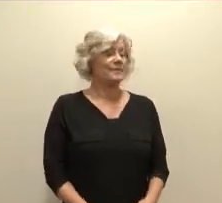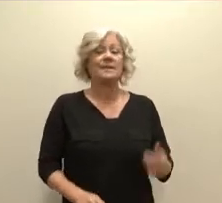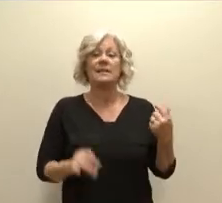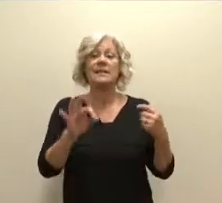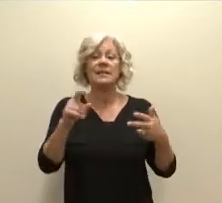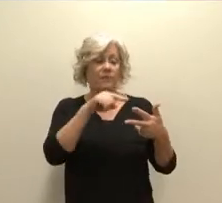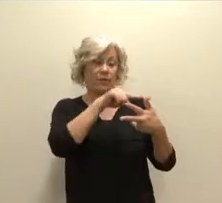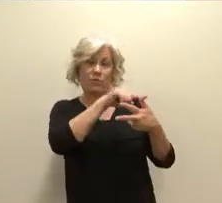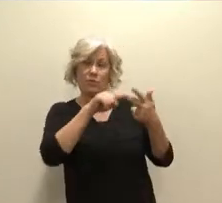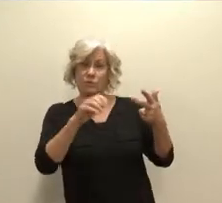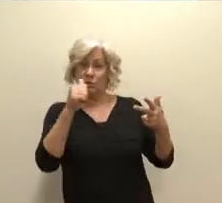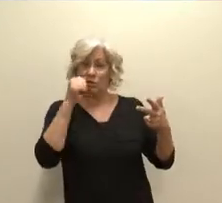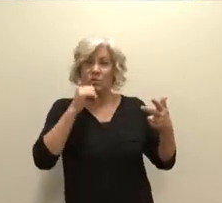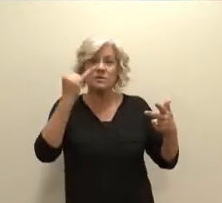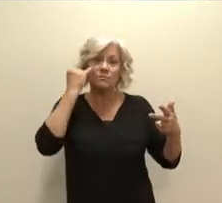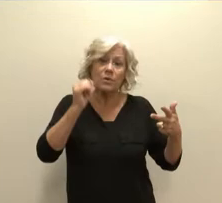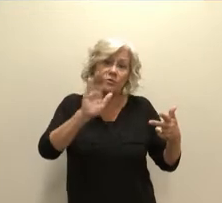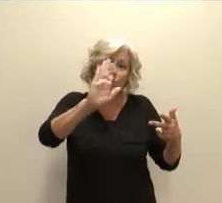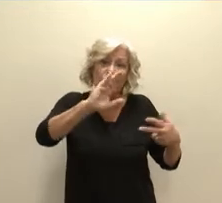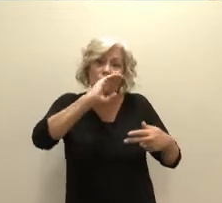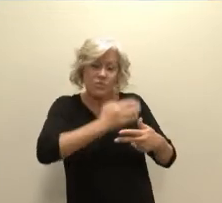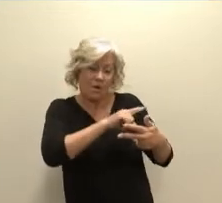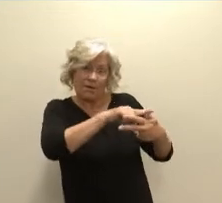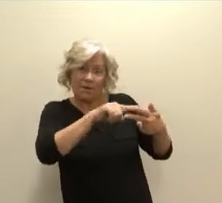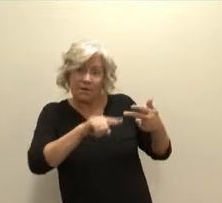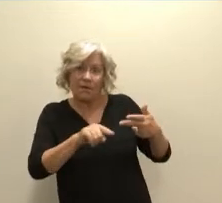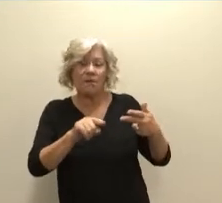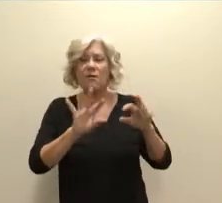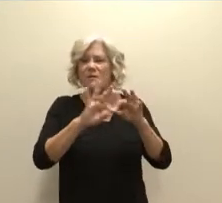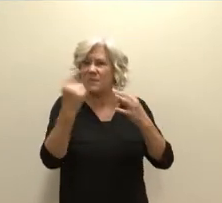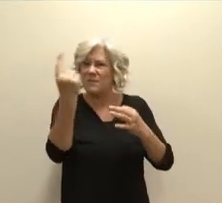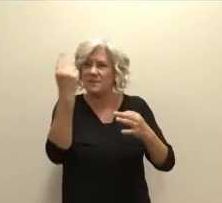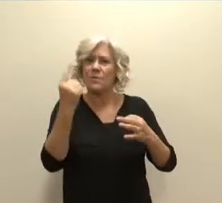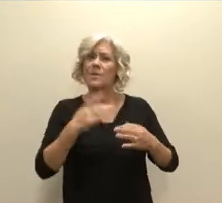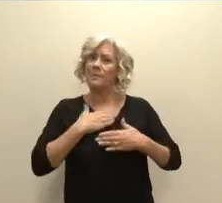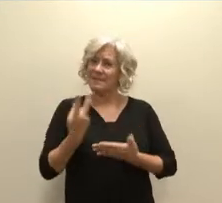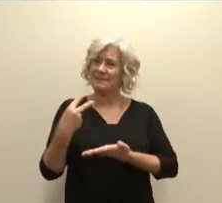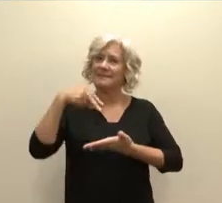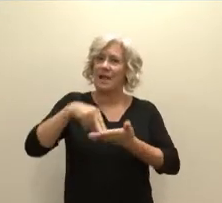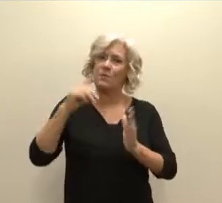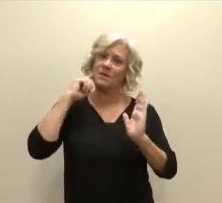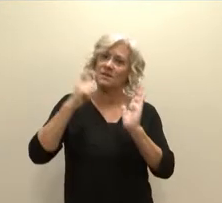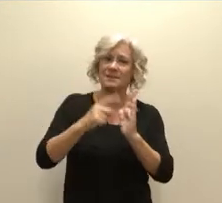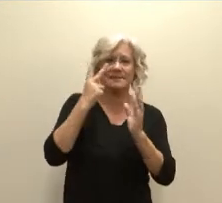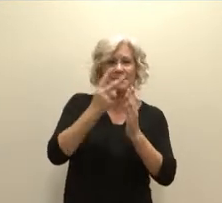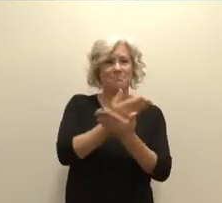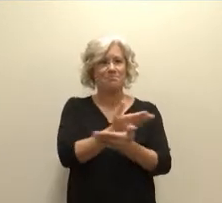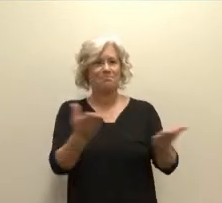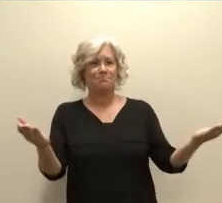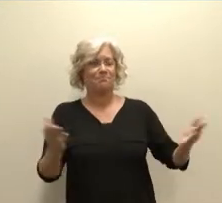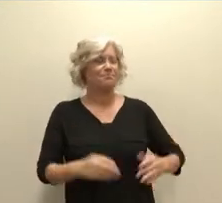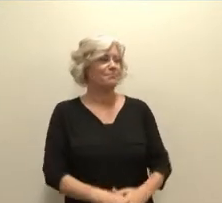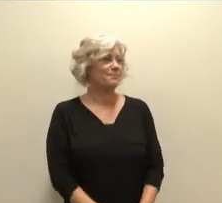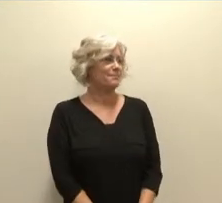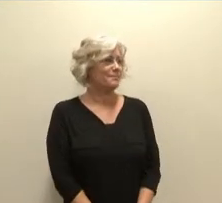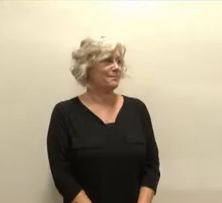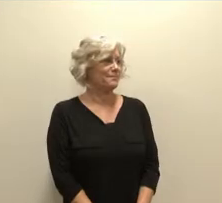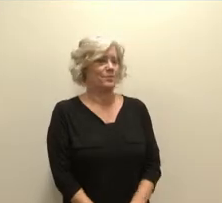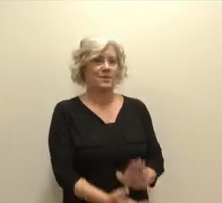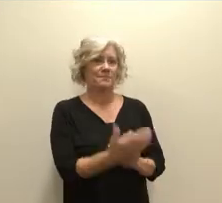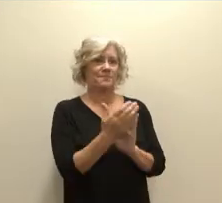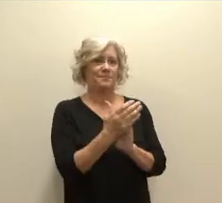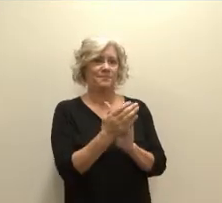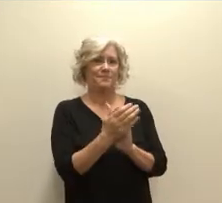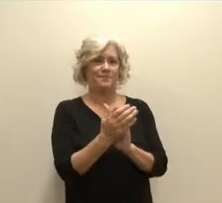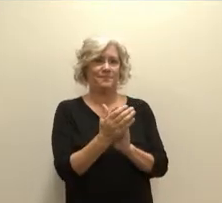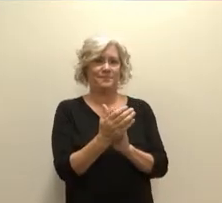And if you're a family member who's here to support our incredible student athletes tonight, would you please stand so that we can recognize you as well?